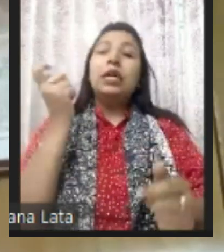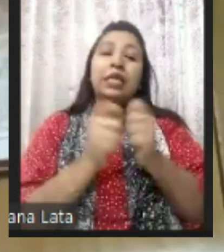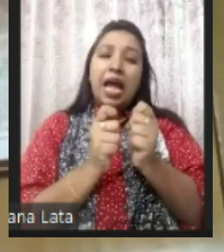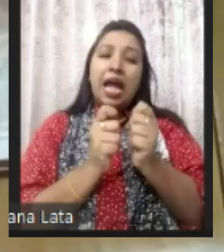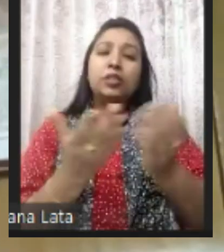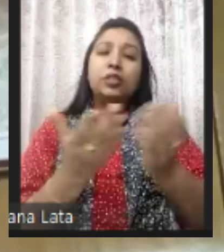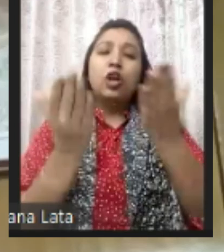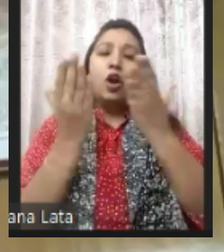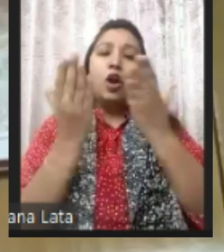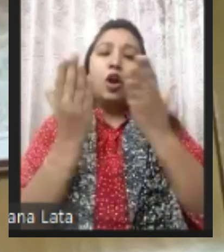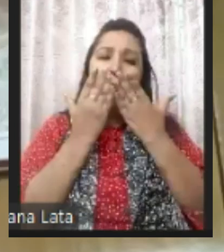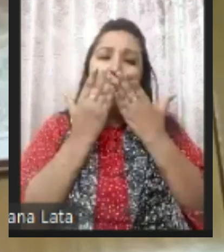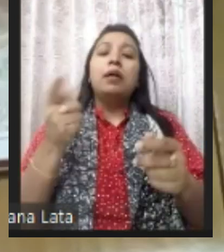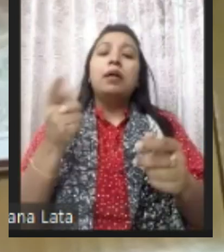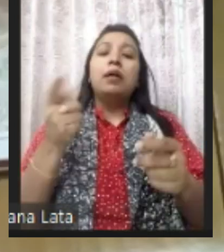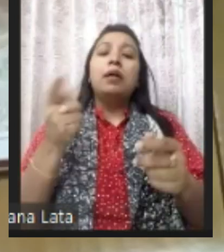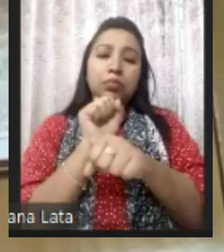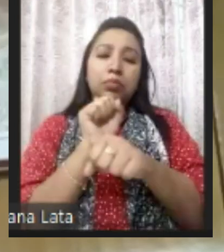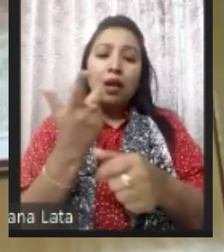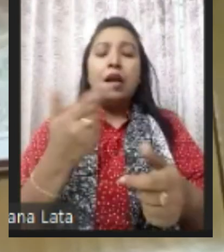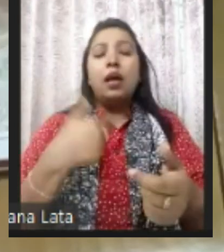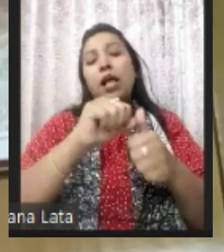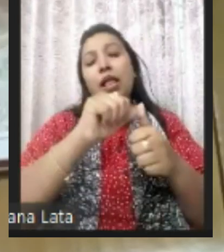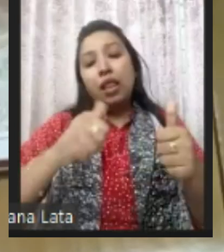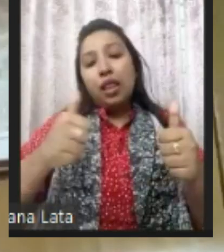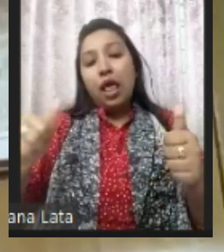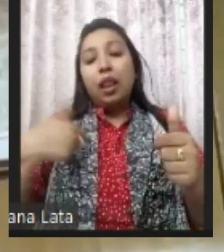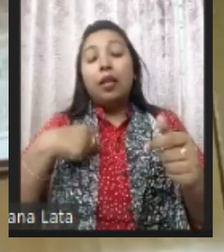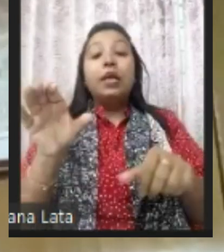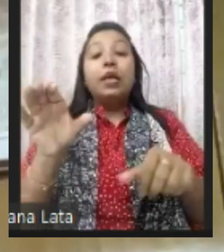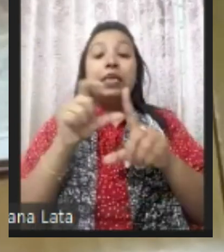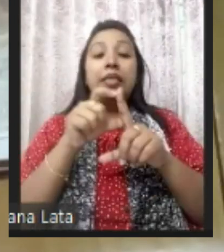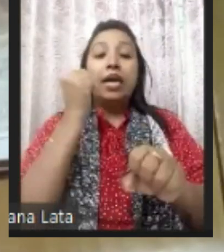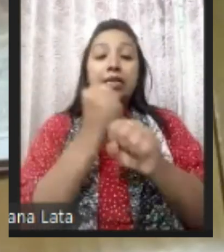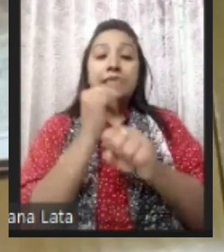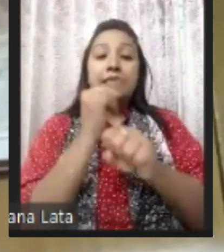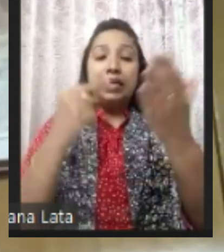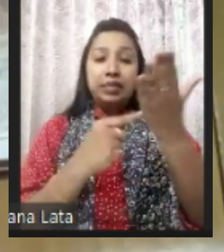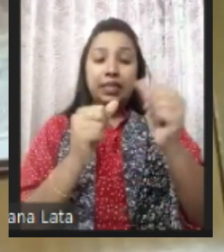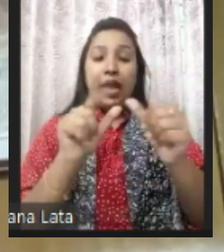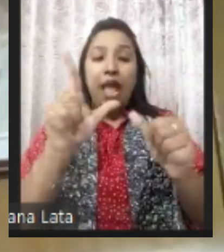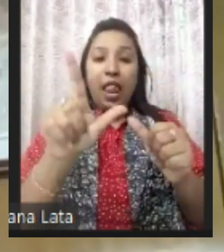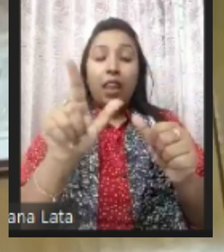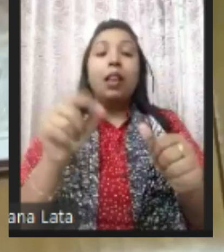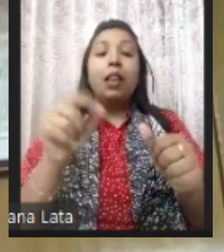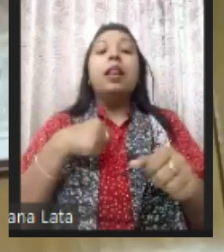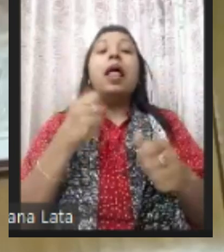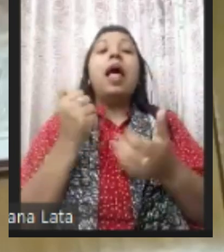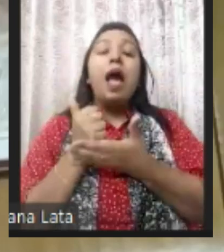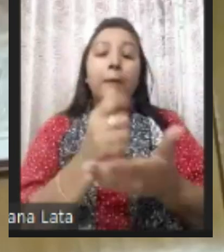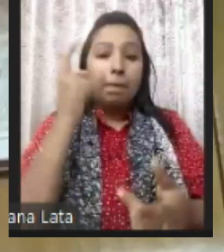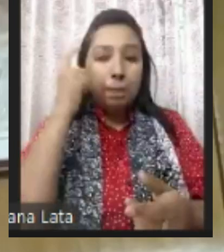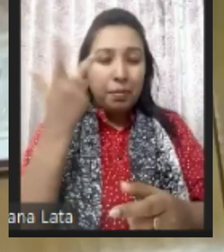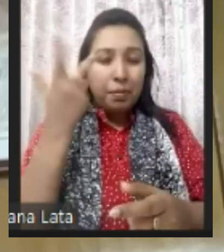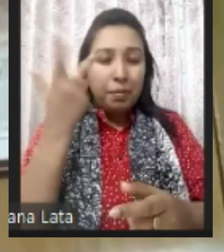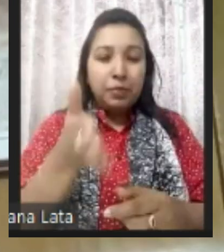There has been drafted a guideline named Web and Digital Services Designing Guideline